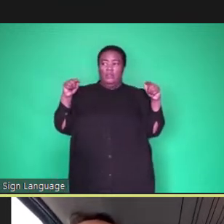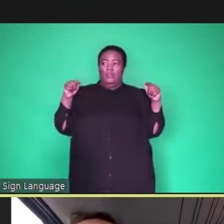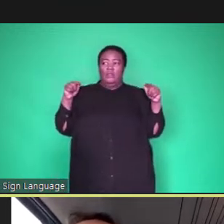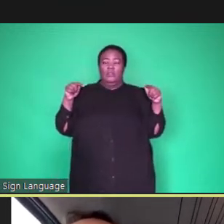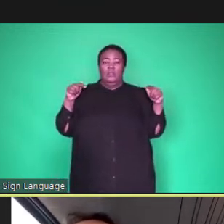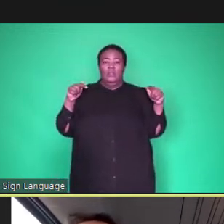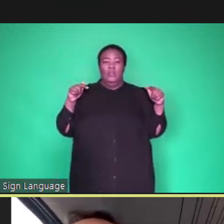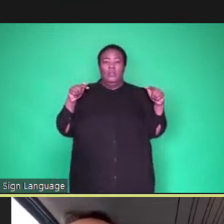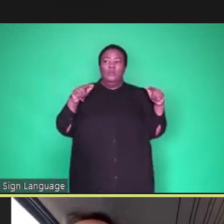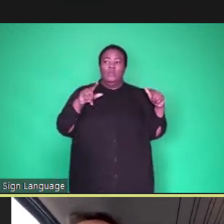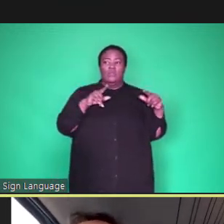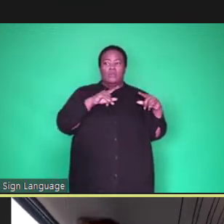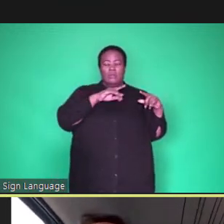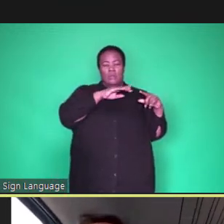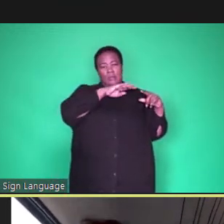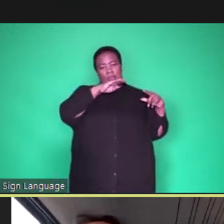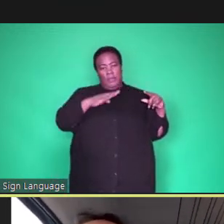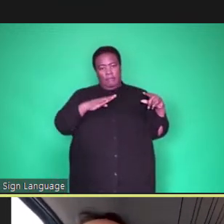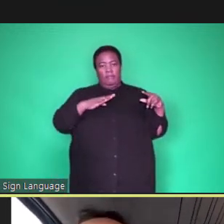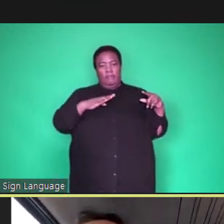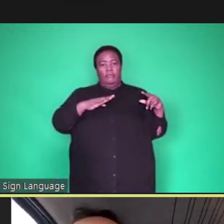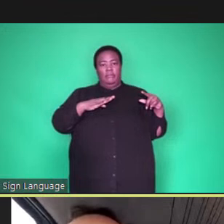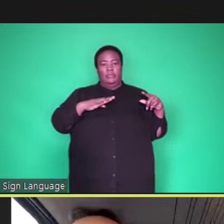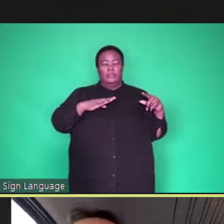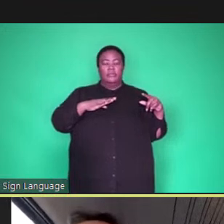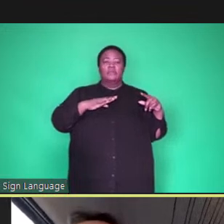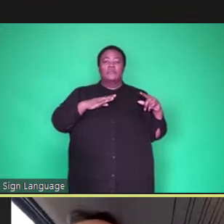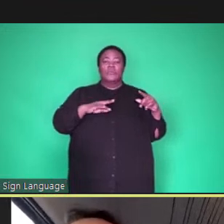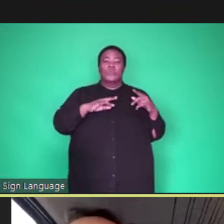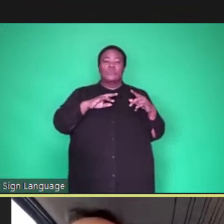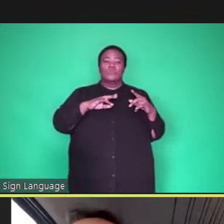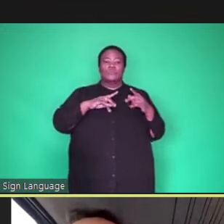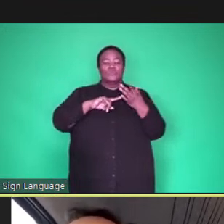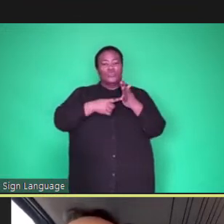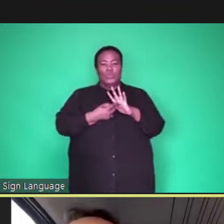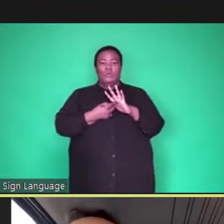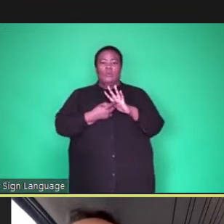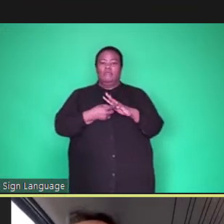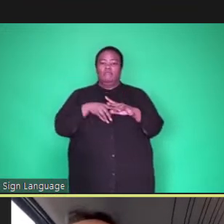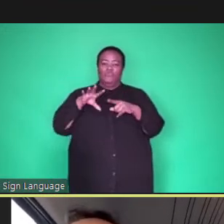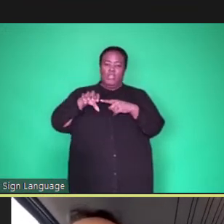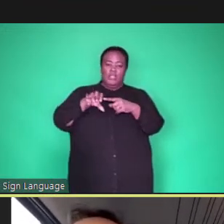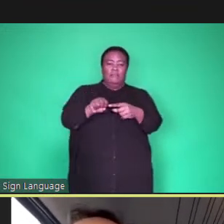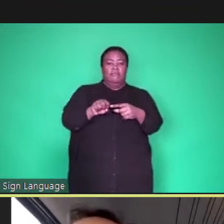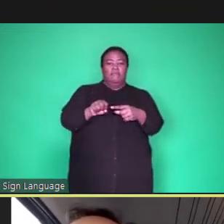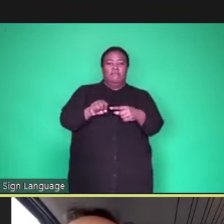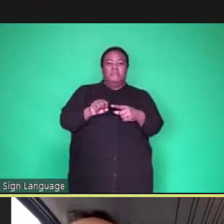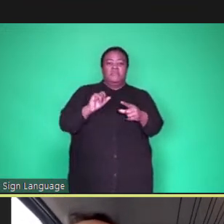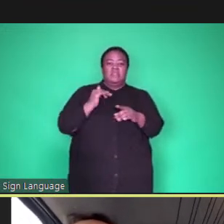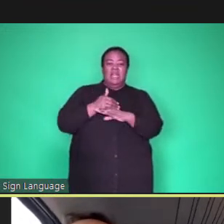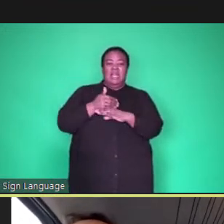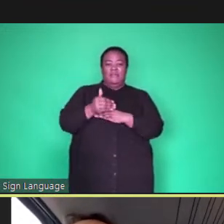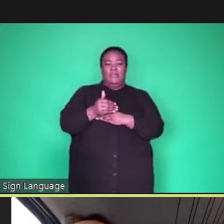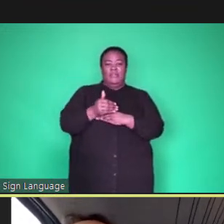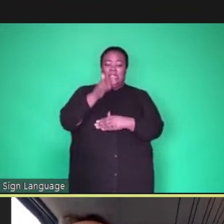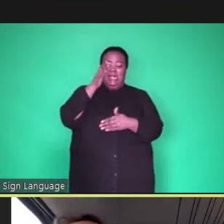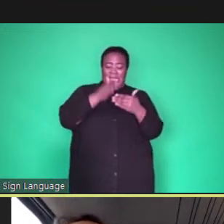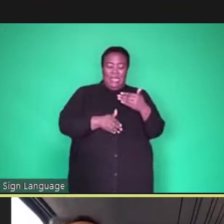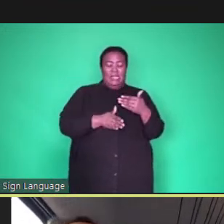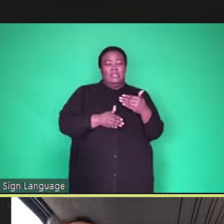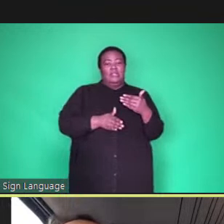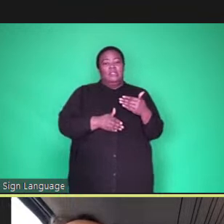the beginning of the curve showing a catch-up effect after the end of apartheid, and